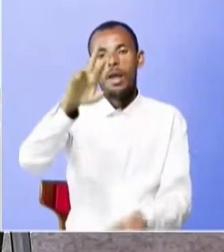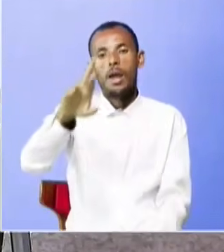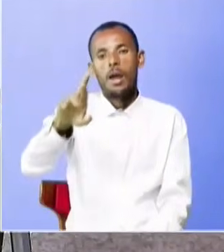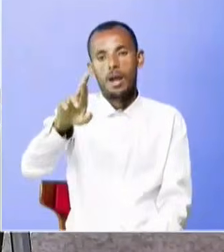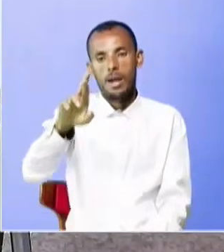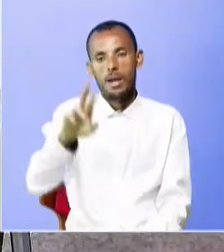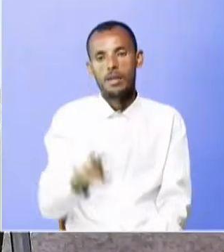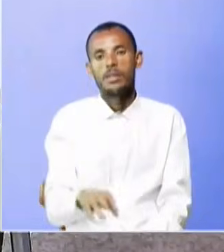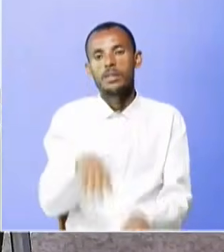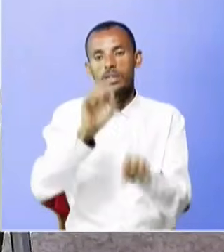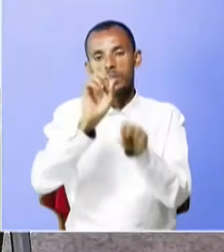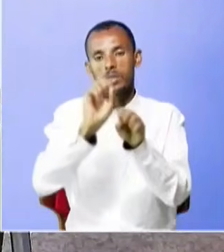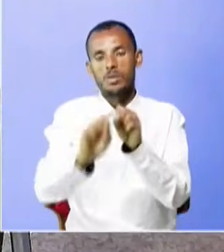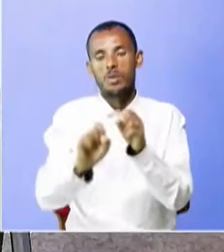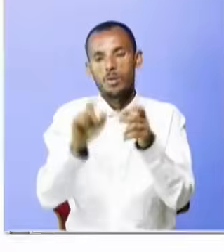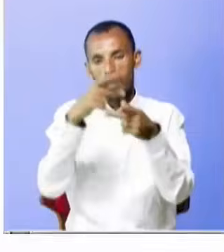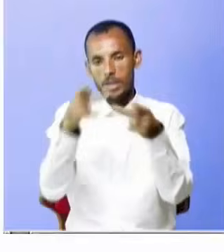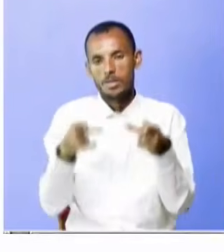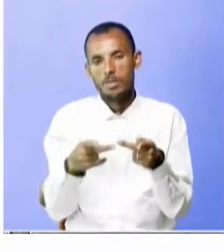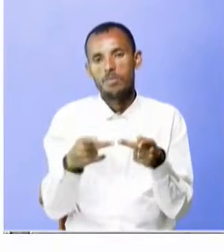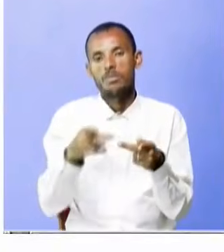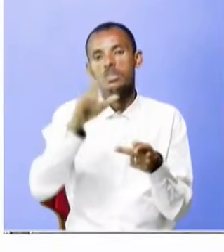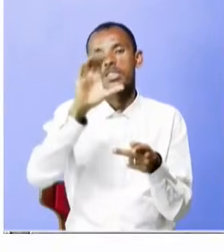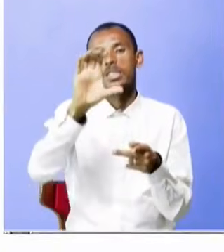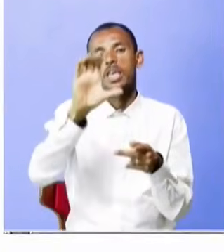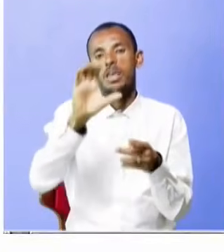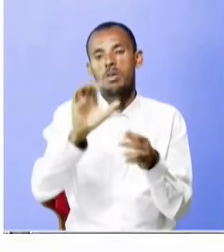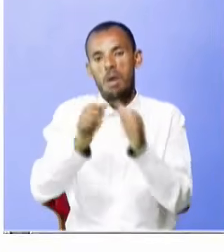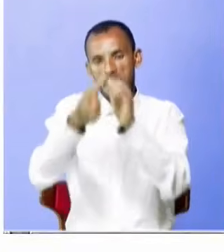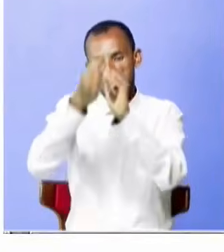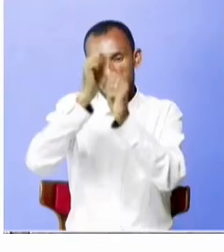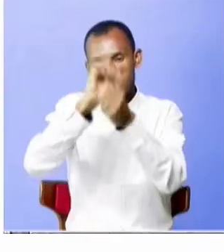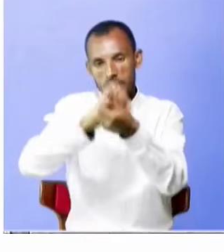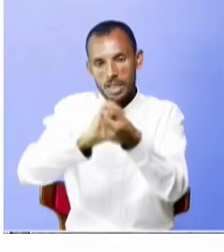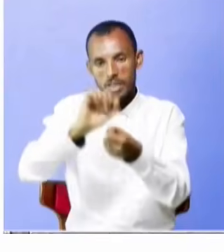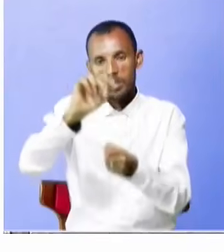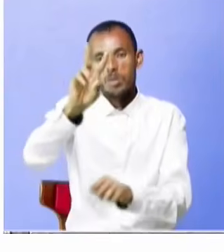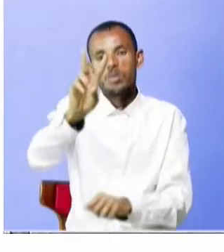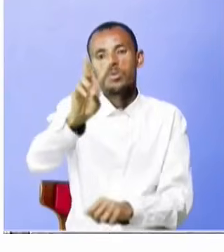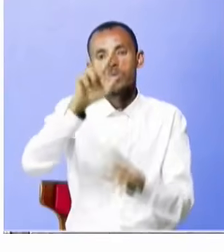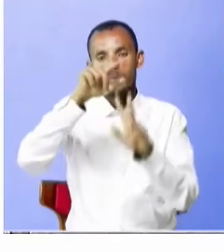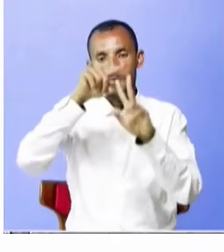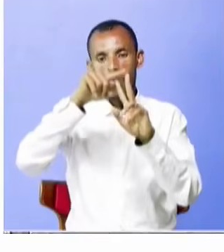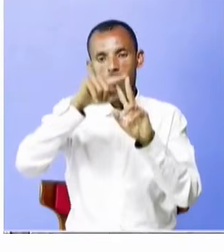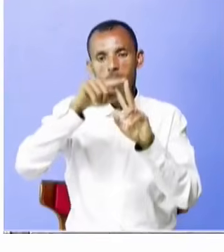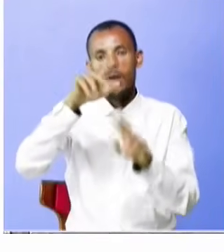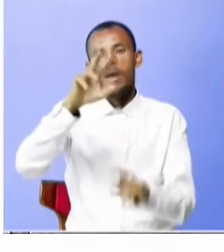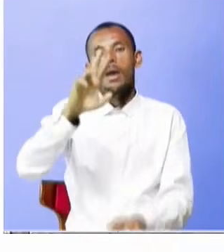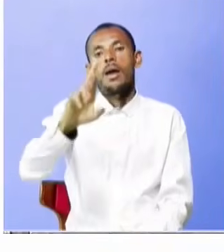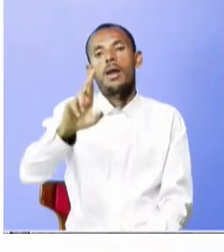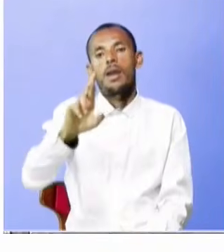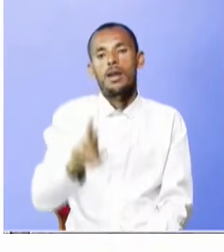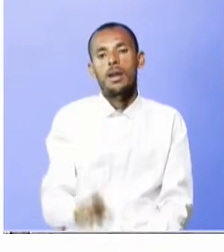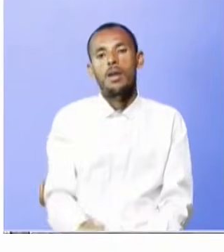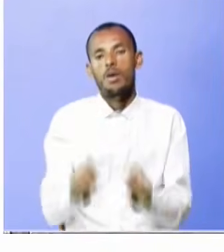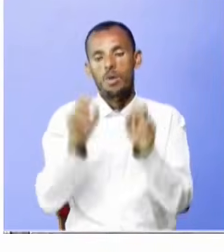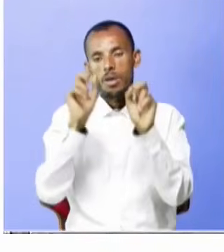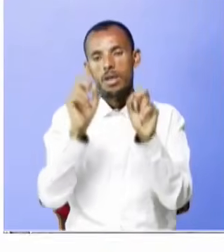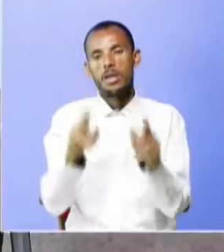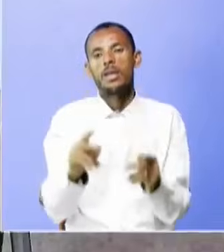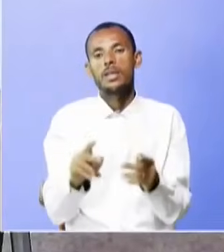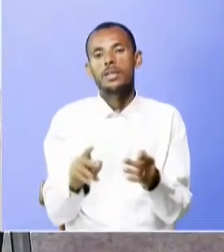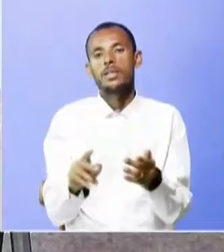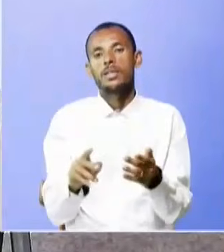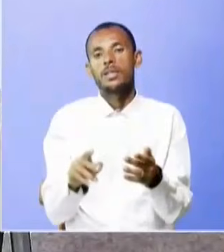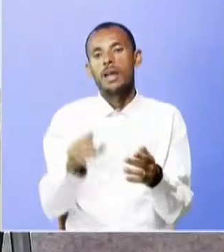Okay, so in place of c, substitute 2 pi r. Okay, so there